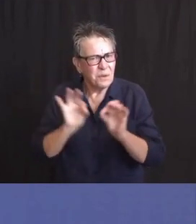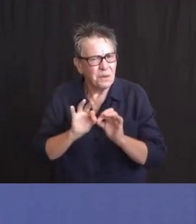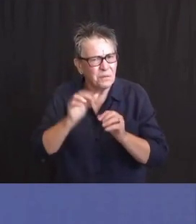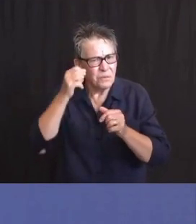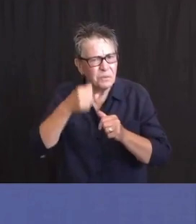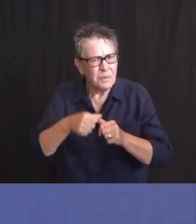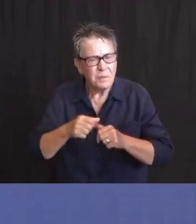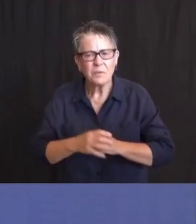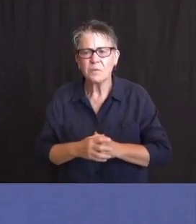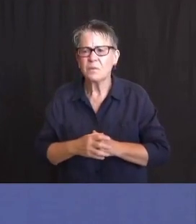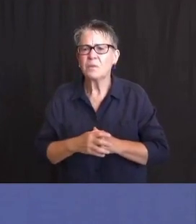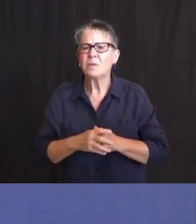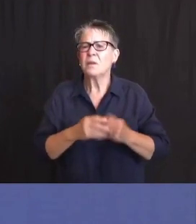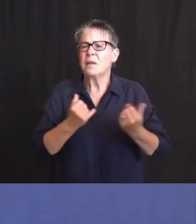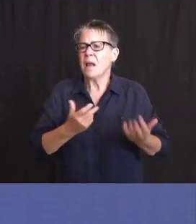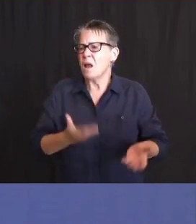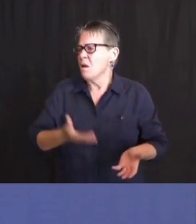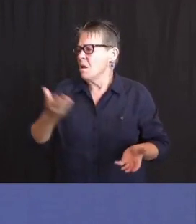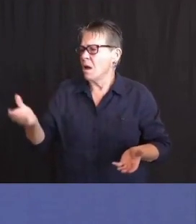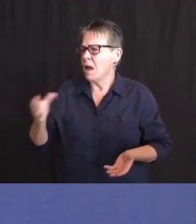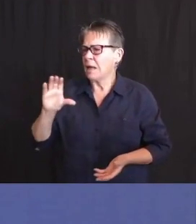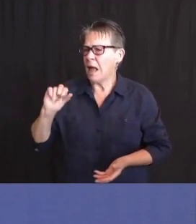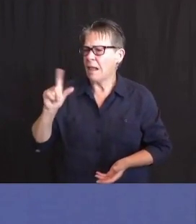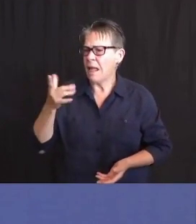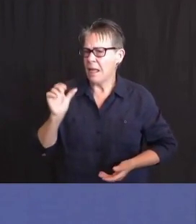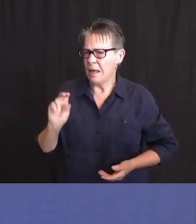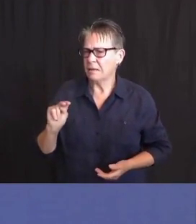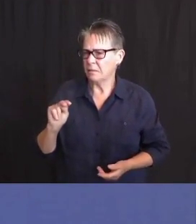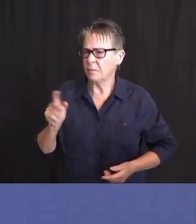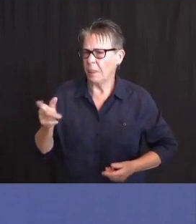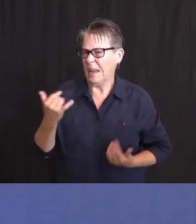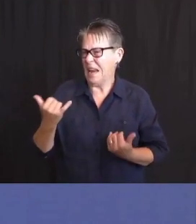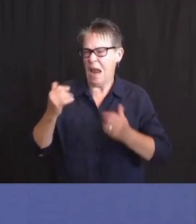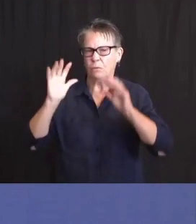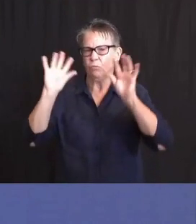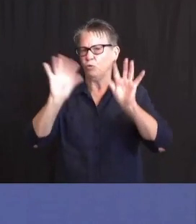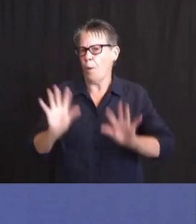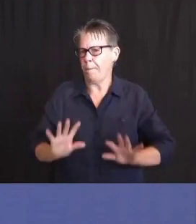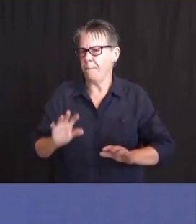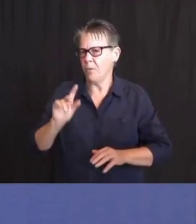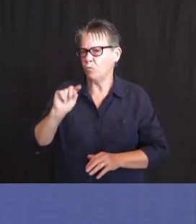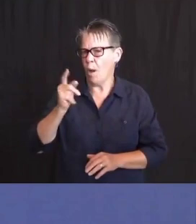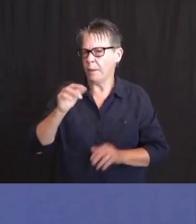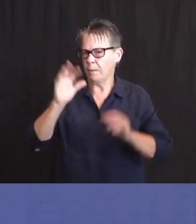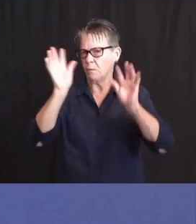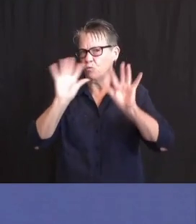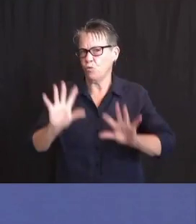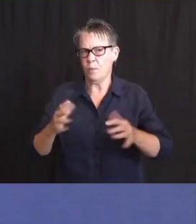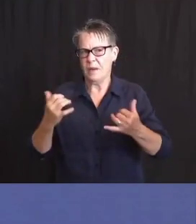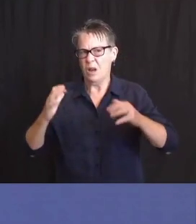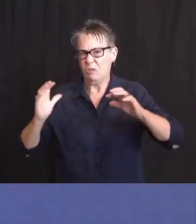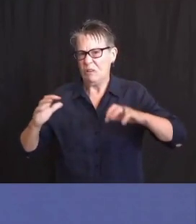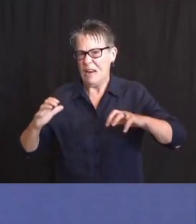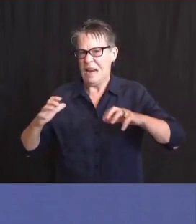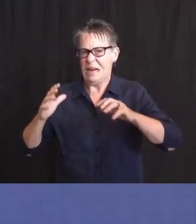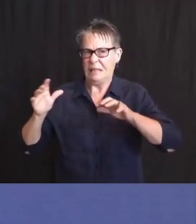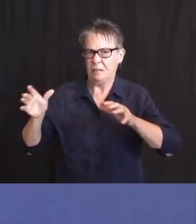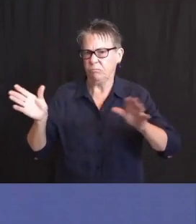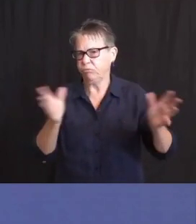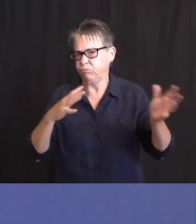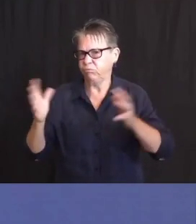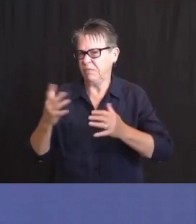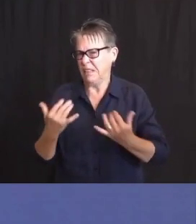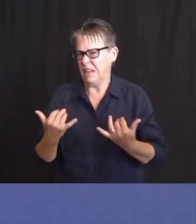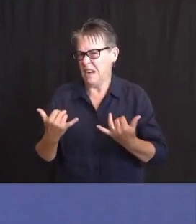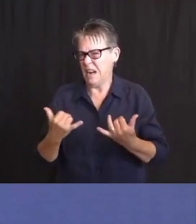tropical storm is on our list, which is not COVID, but that's something that would potentially complicate our lives. Compliance, again,